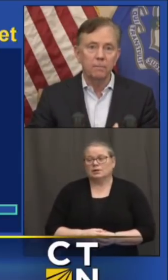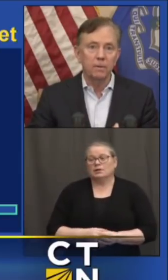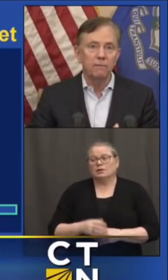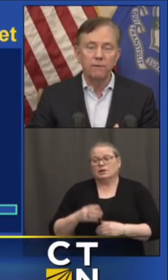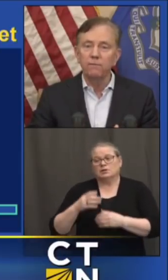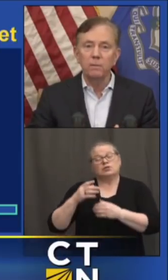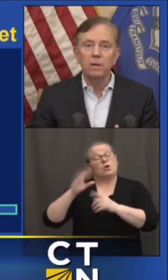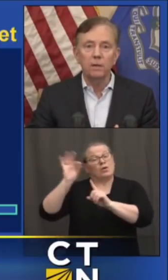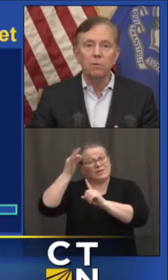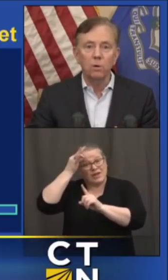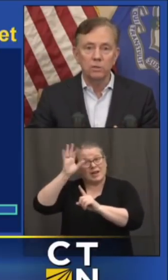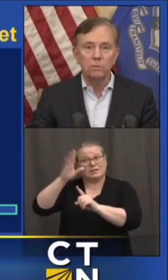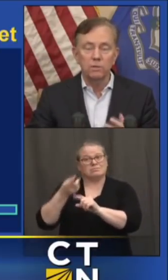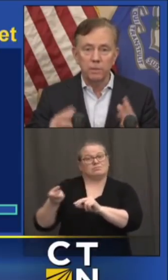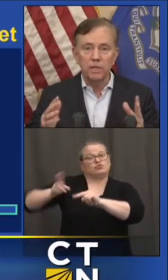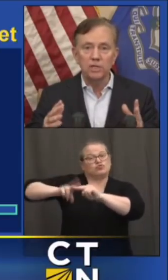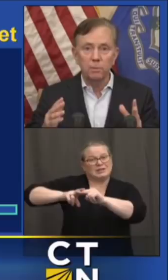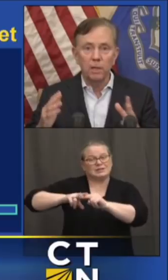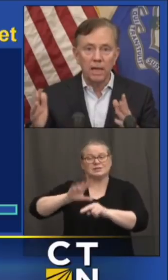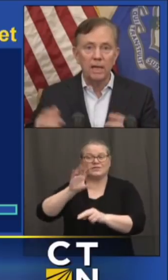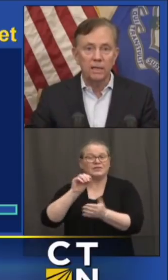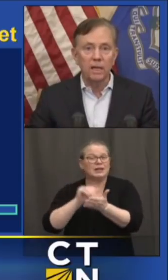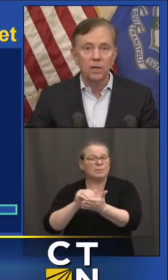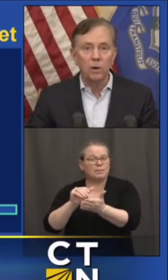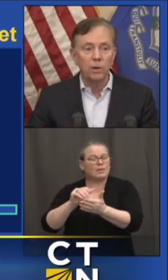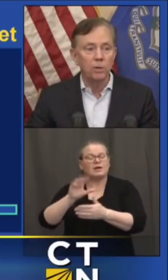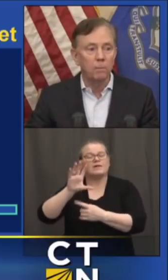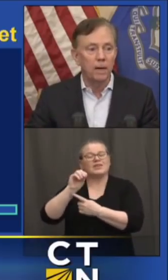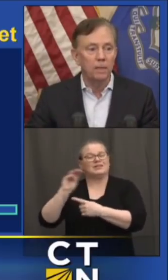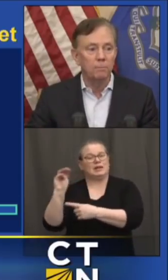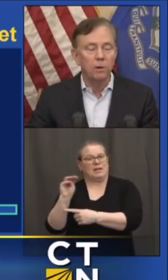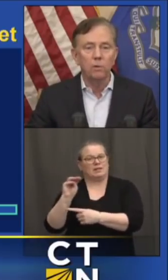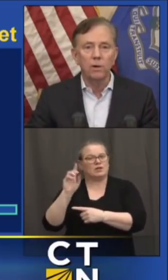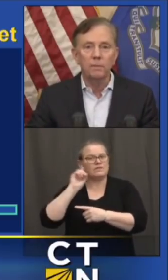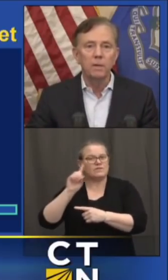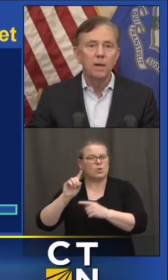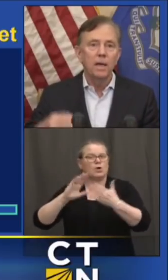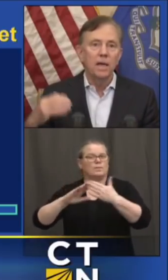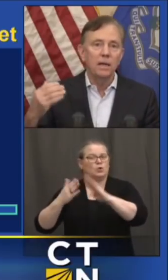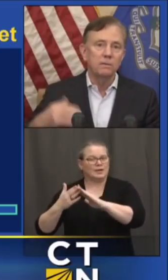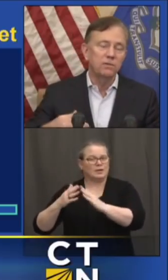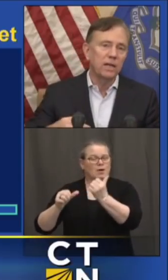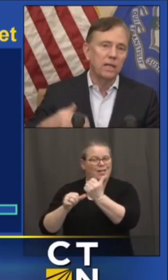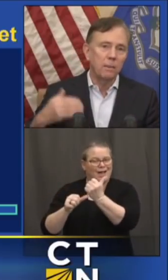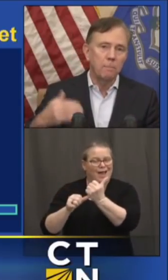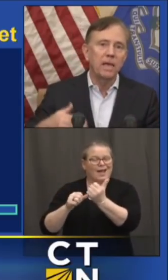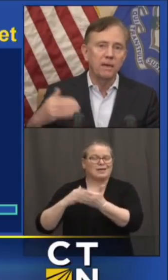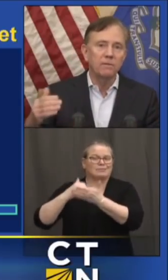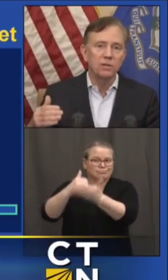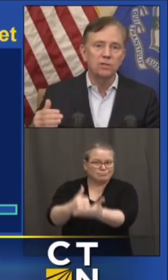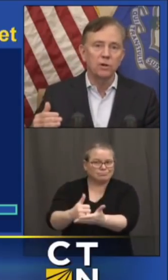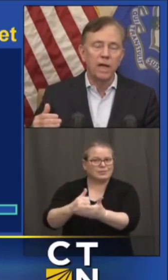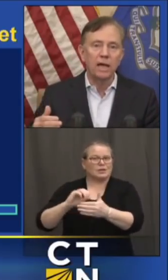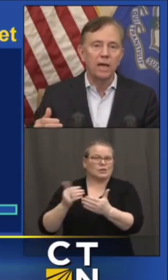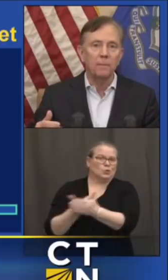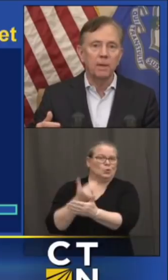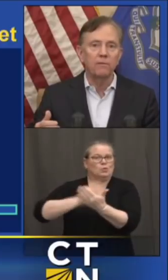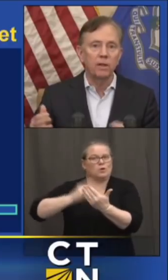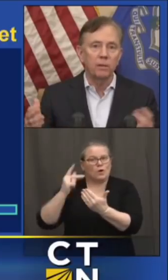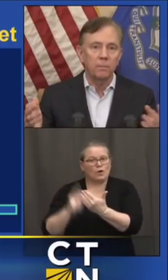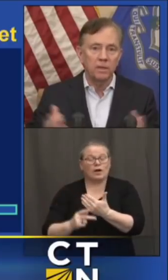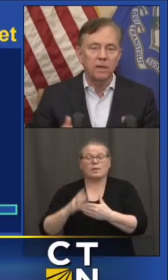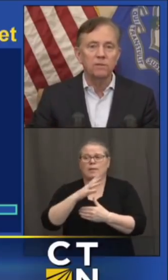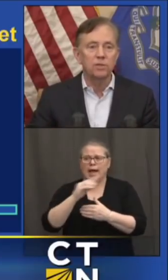got 50 million more in terms of municipal aid to get going on the pilot program. And secondly, a big emphasis on